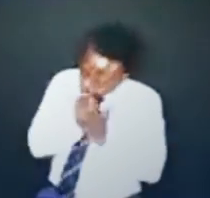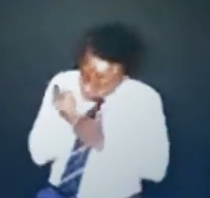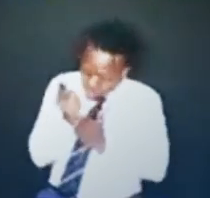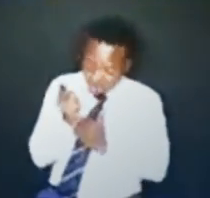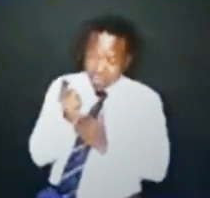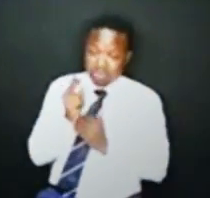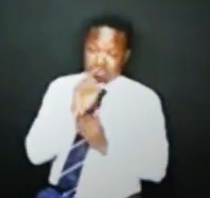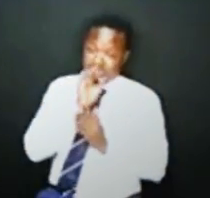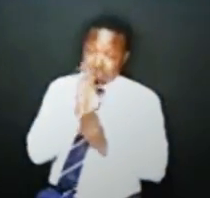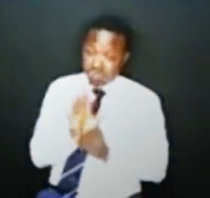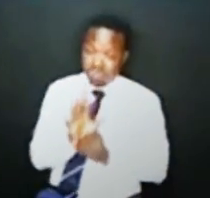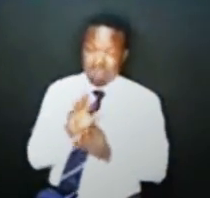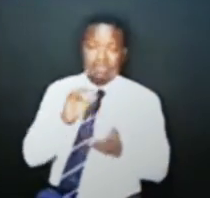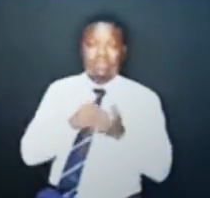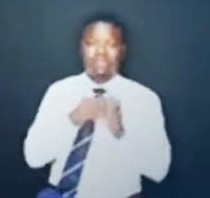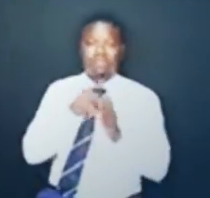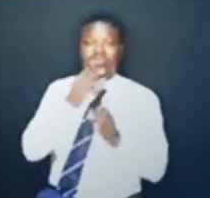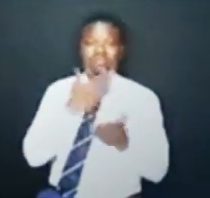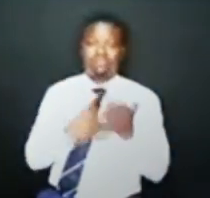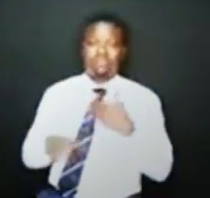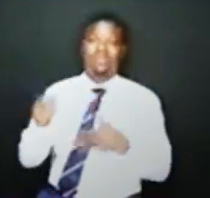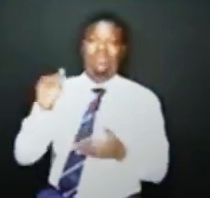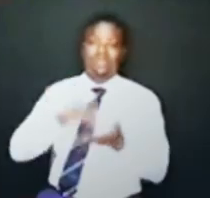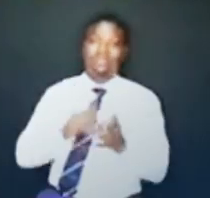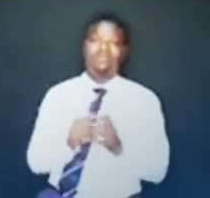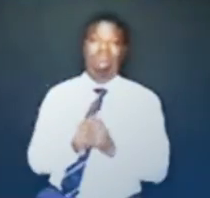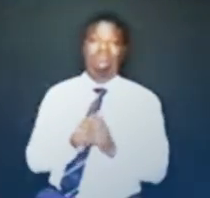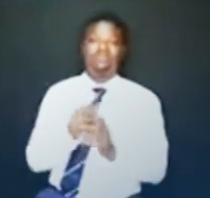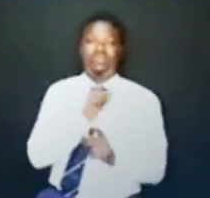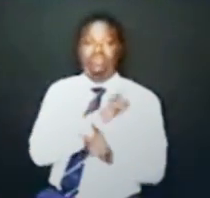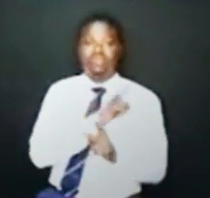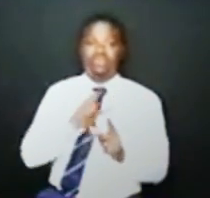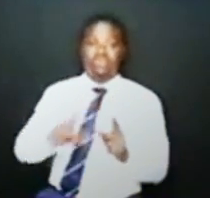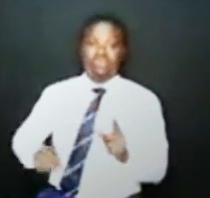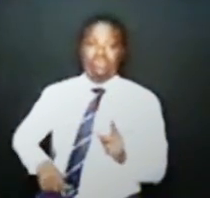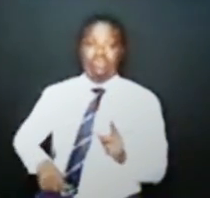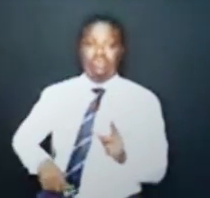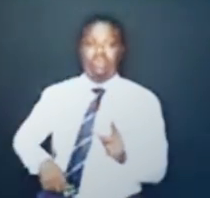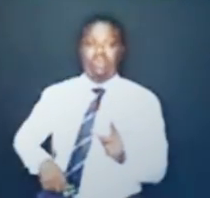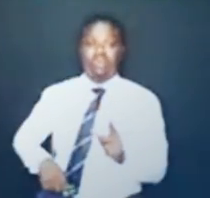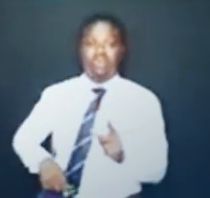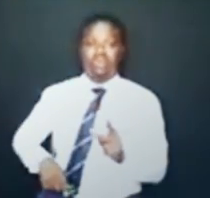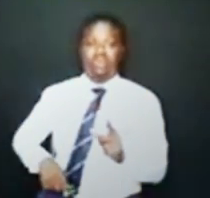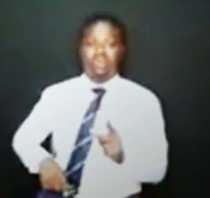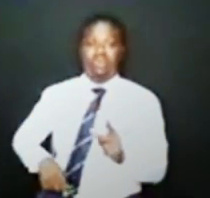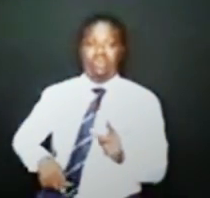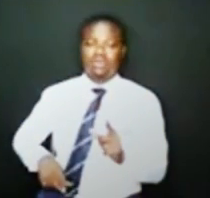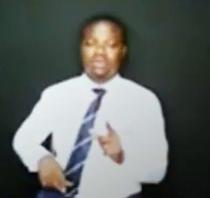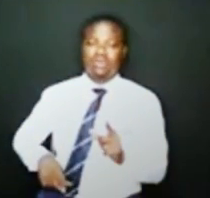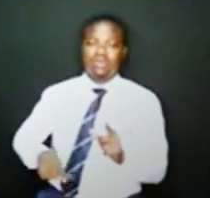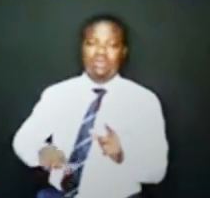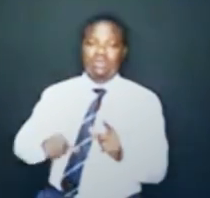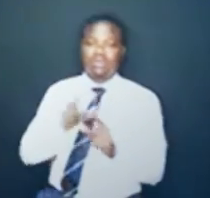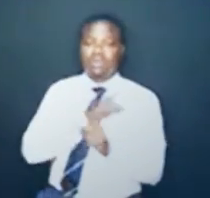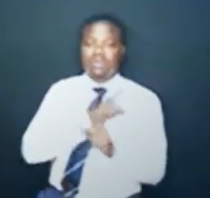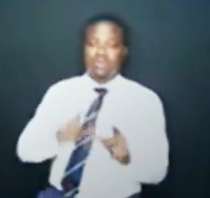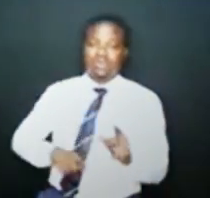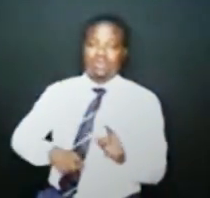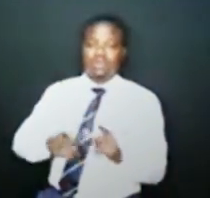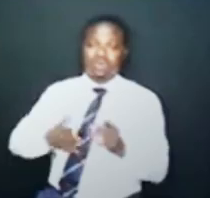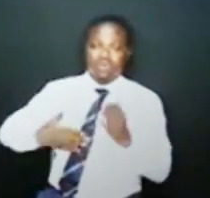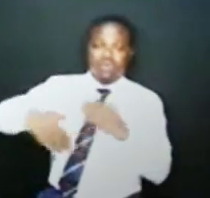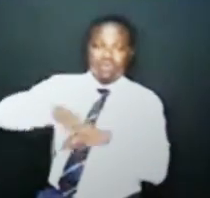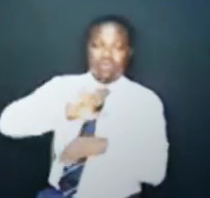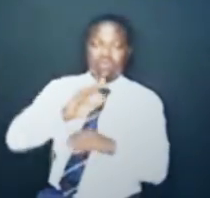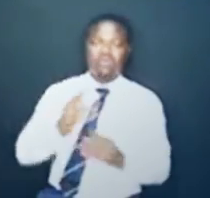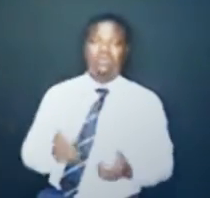sincerely, you are born again. The Lord is the Lord over your life. Your name